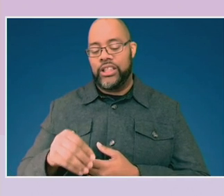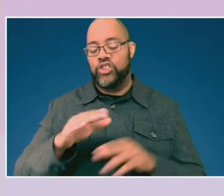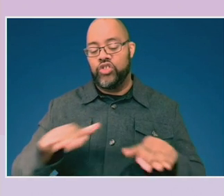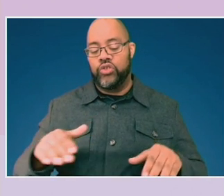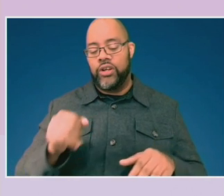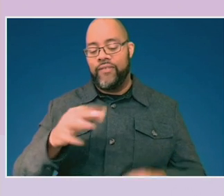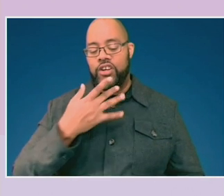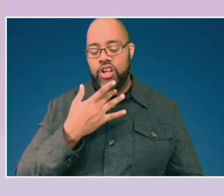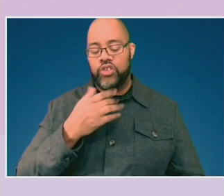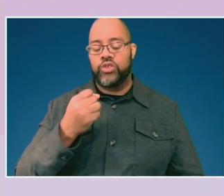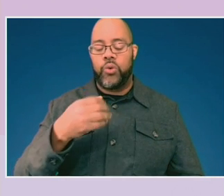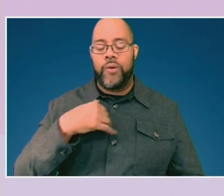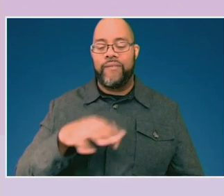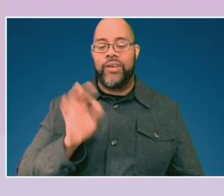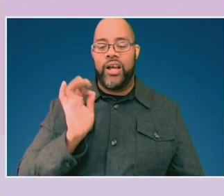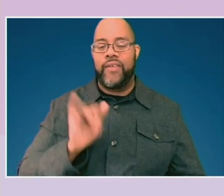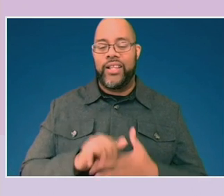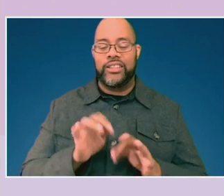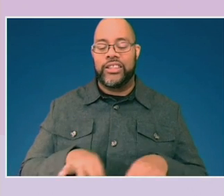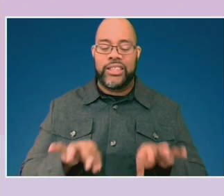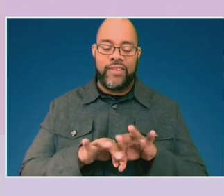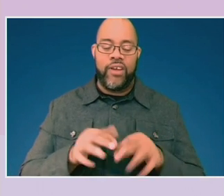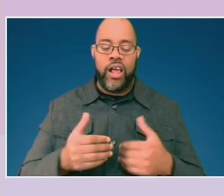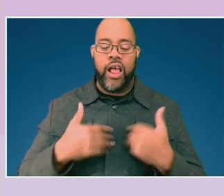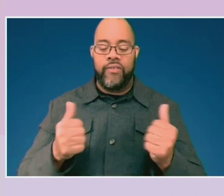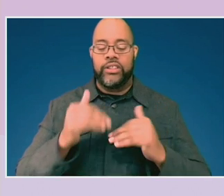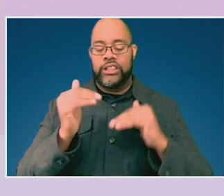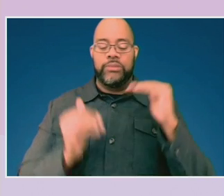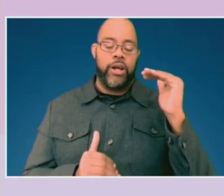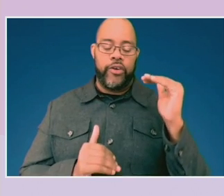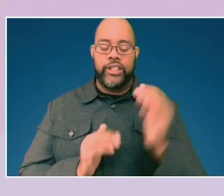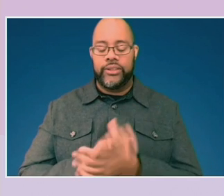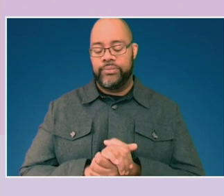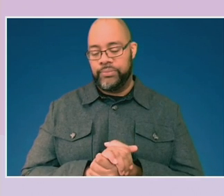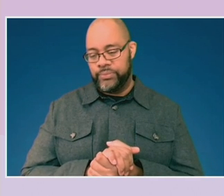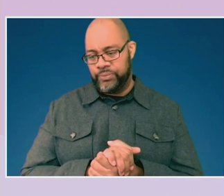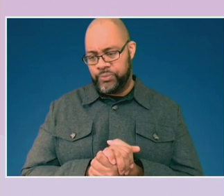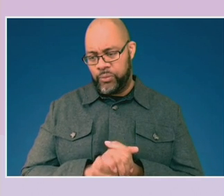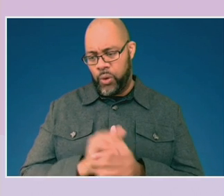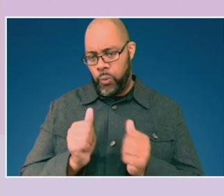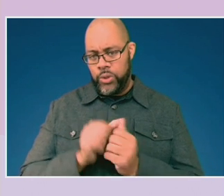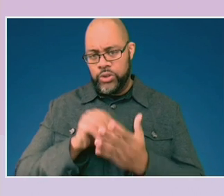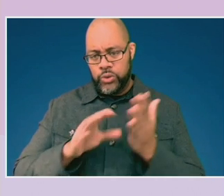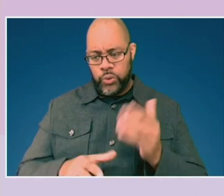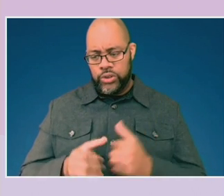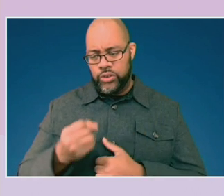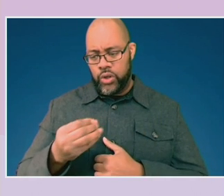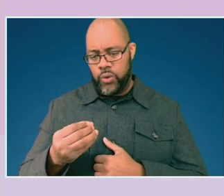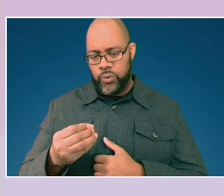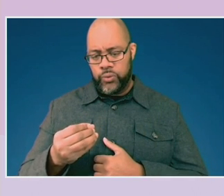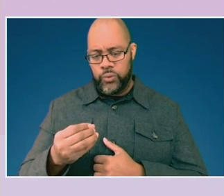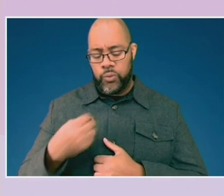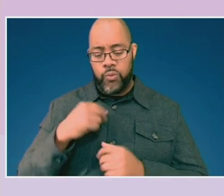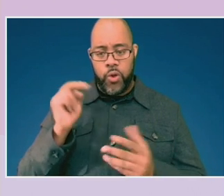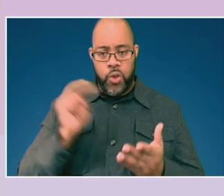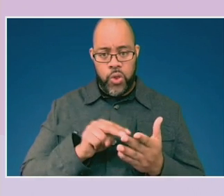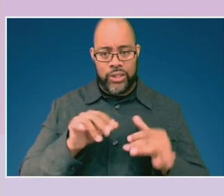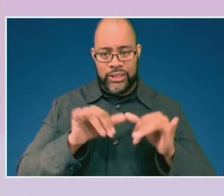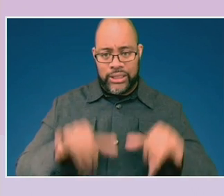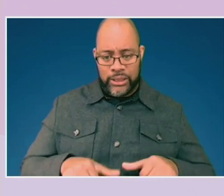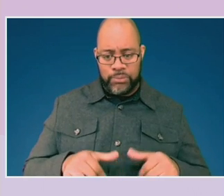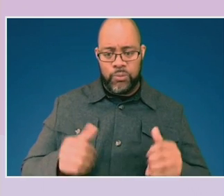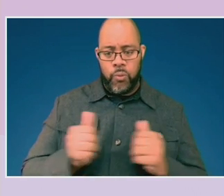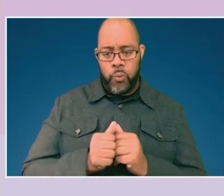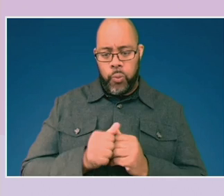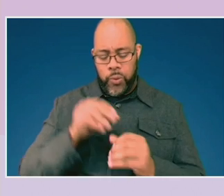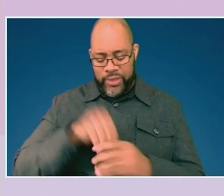So we found this significant health disparities among students. And so we've looked at systems within